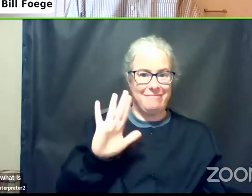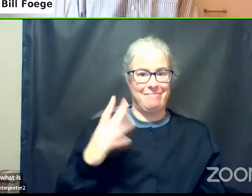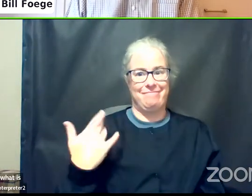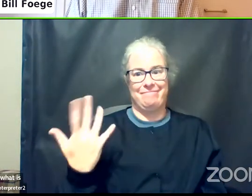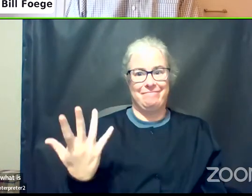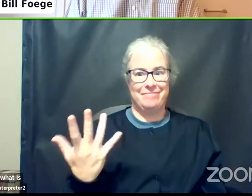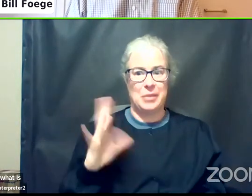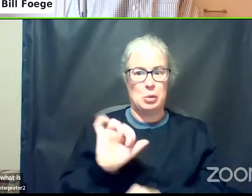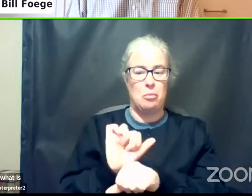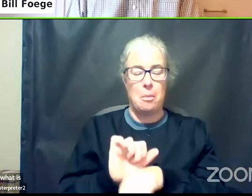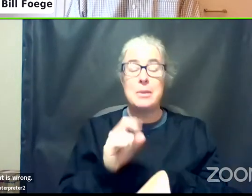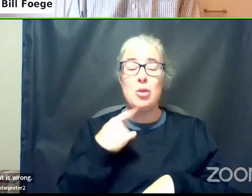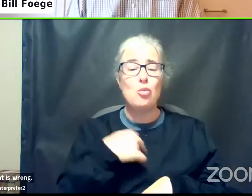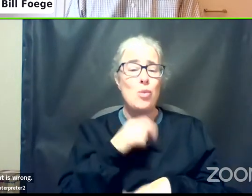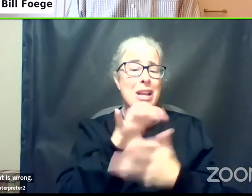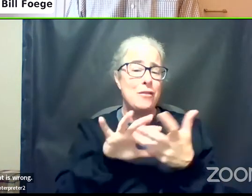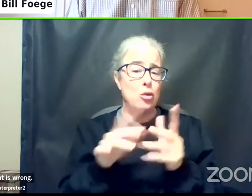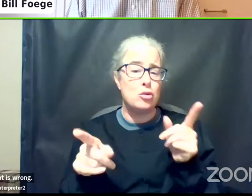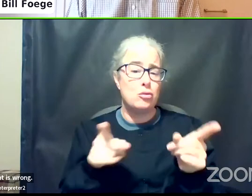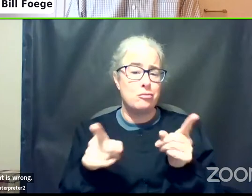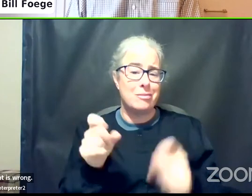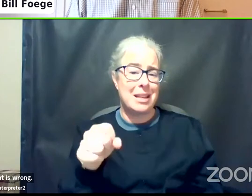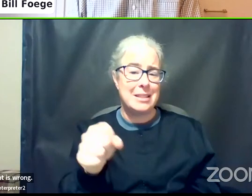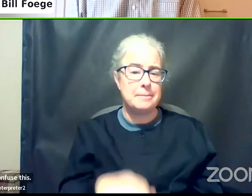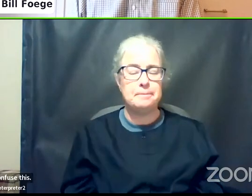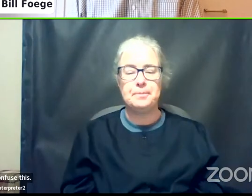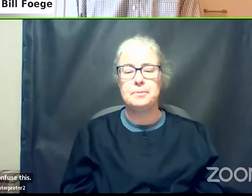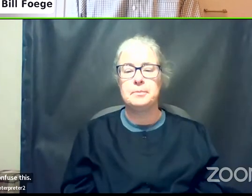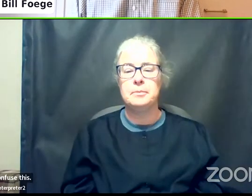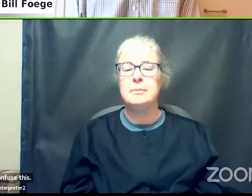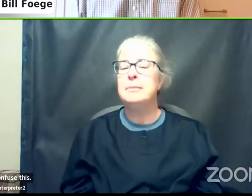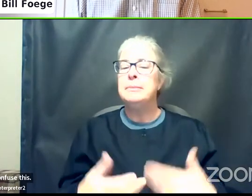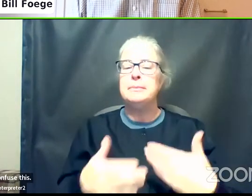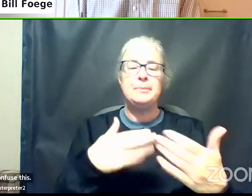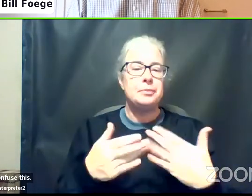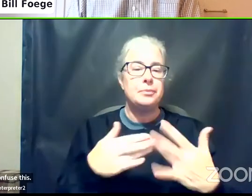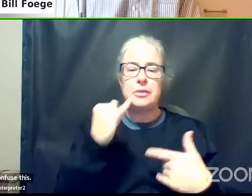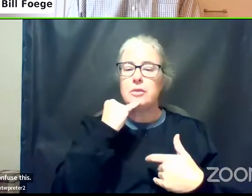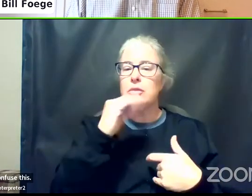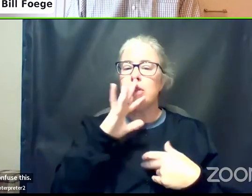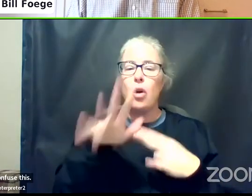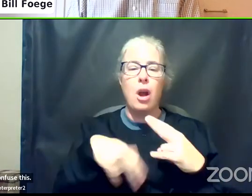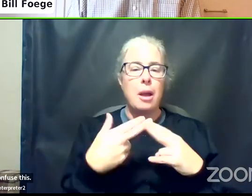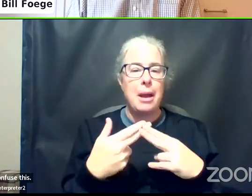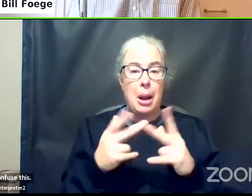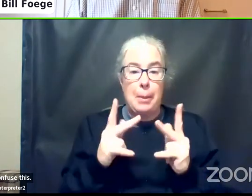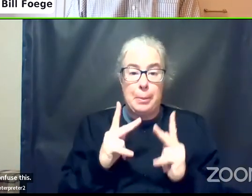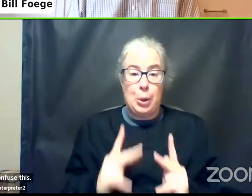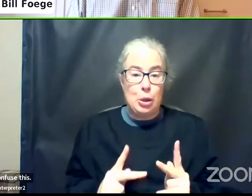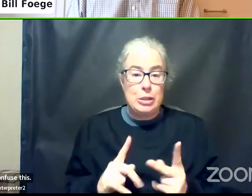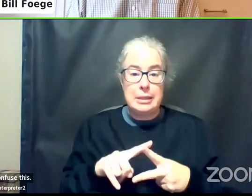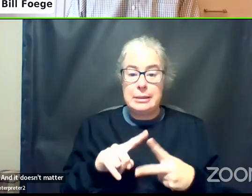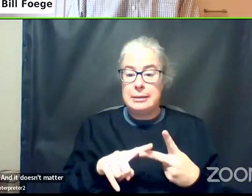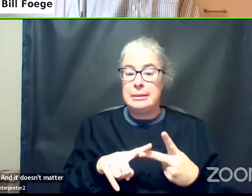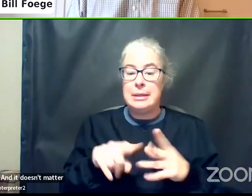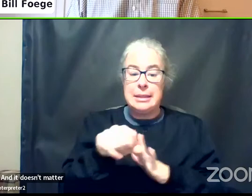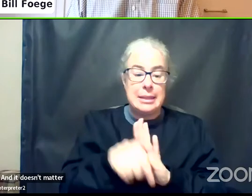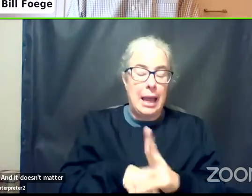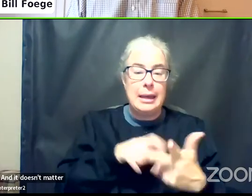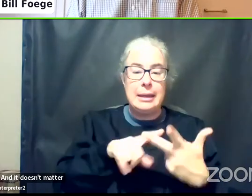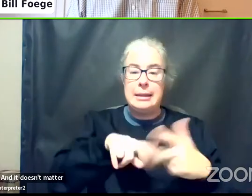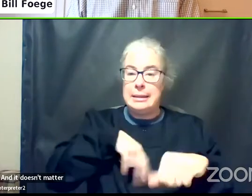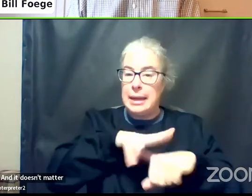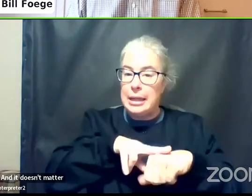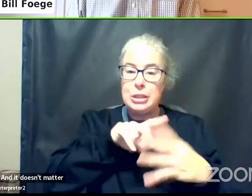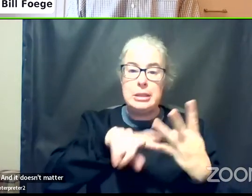and so yes we do confuse this it doesn't matter whether you're talking about a person a state a nation or